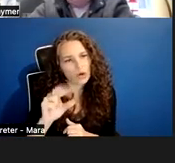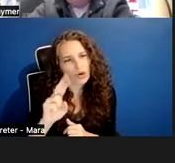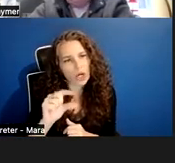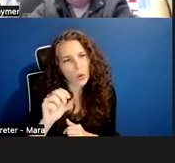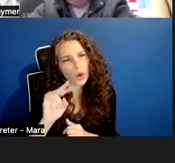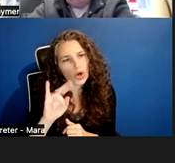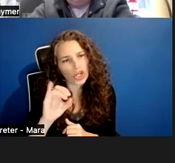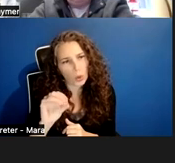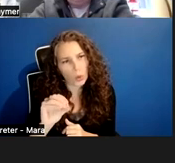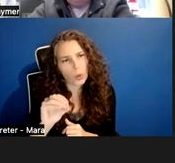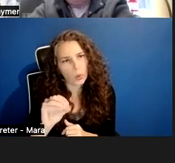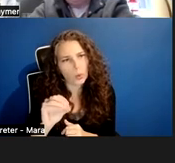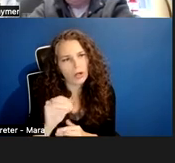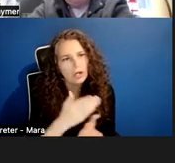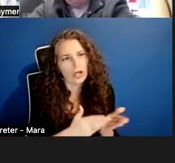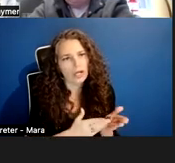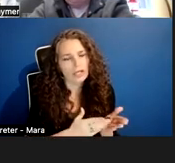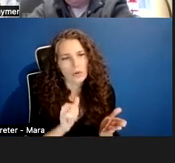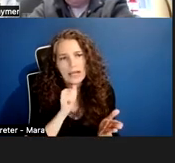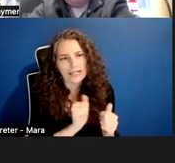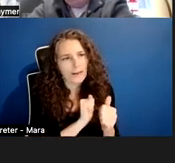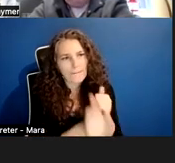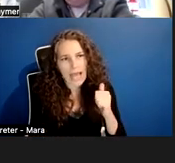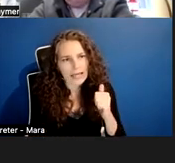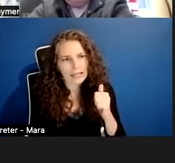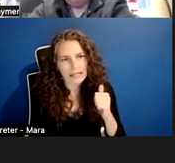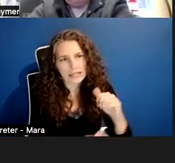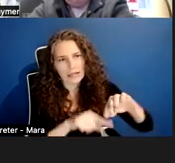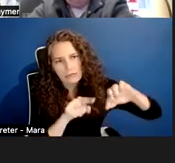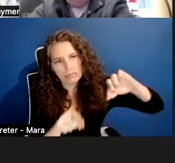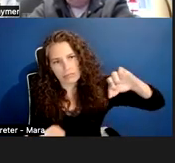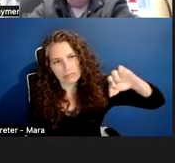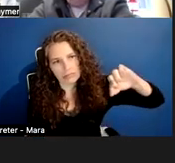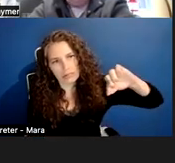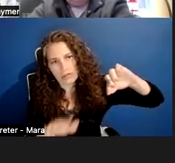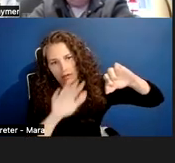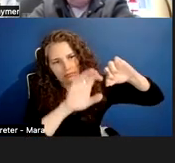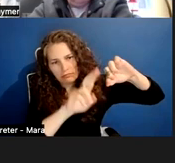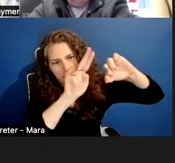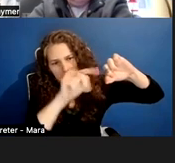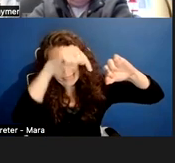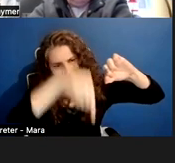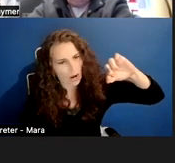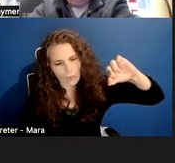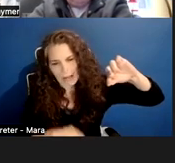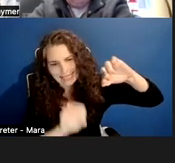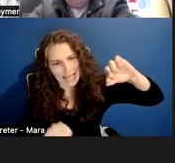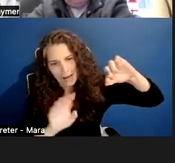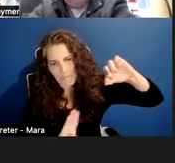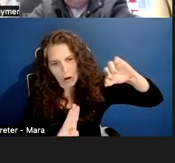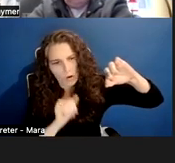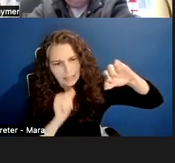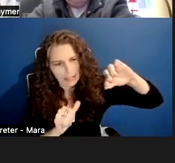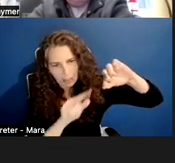does not pass the transverse ranges, does not pass down by Santa Barbara, but instead is being